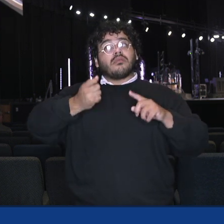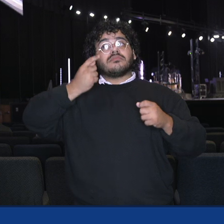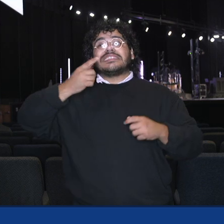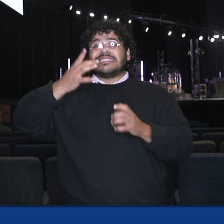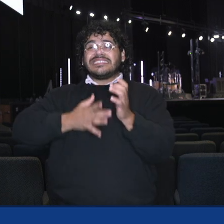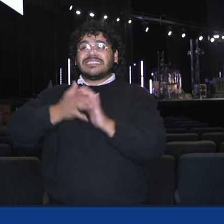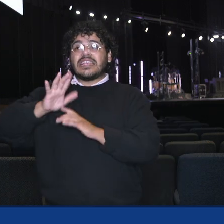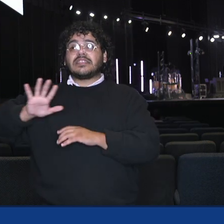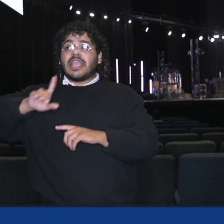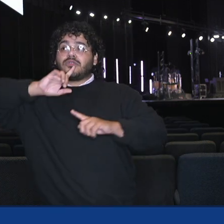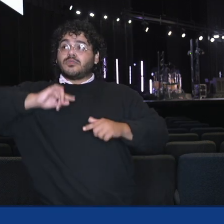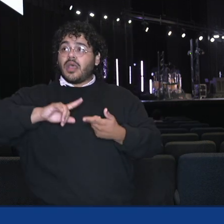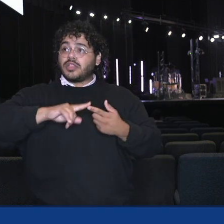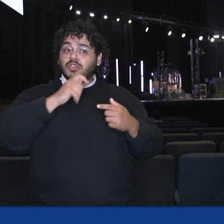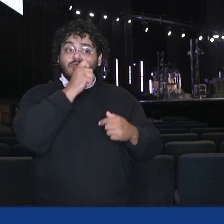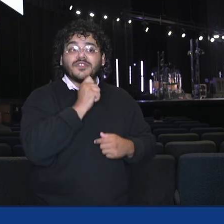compassion.